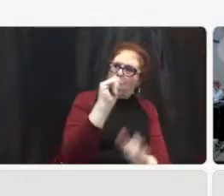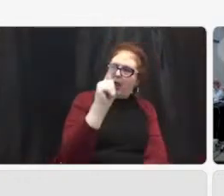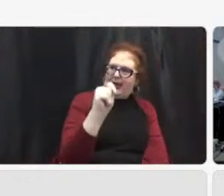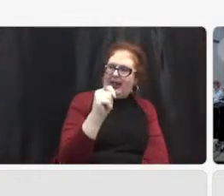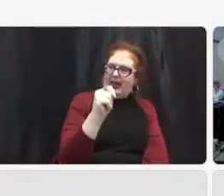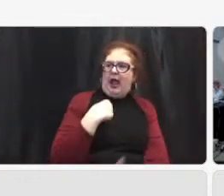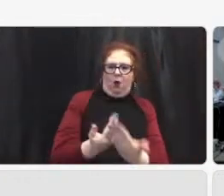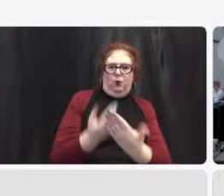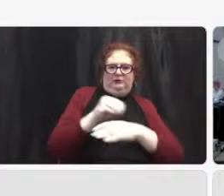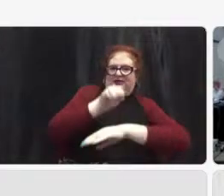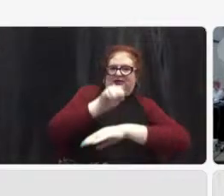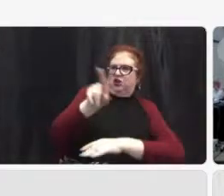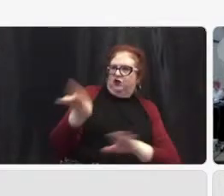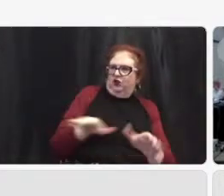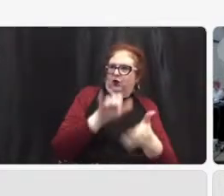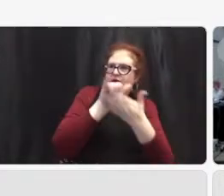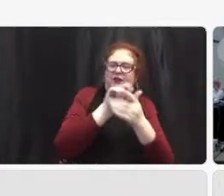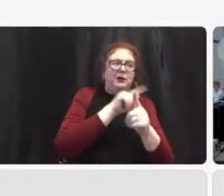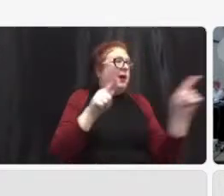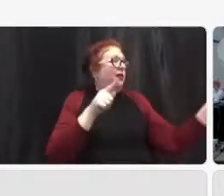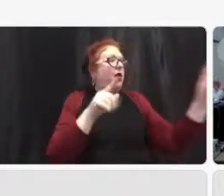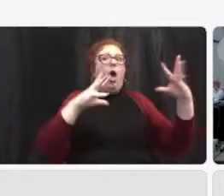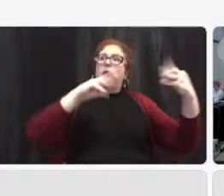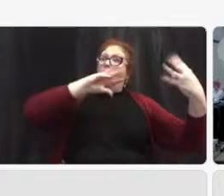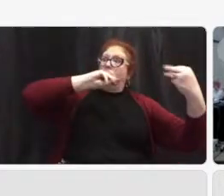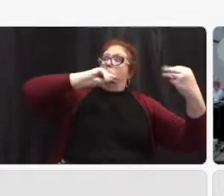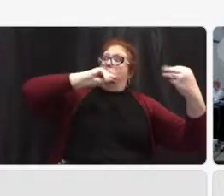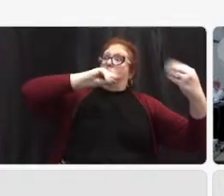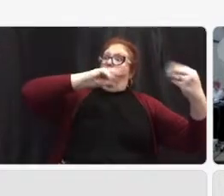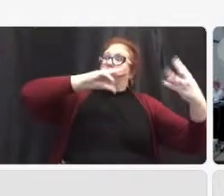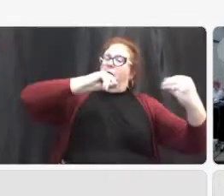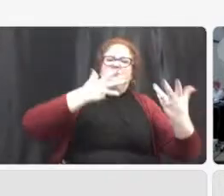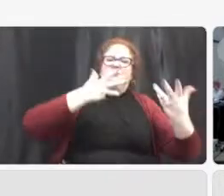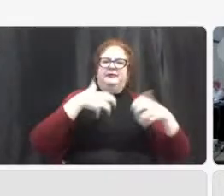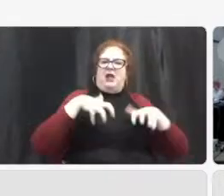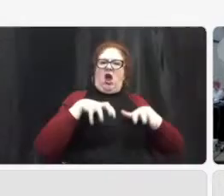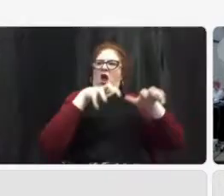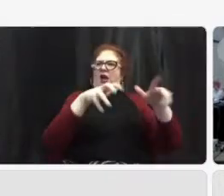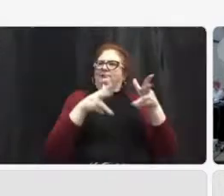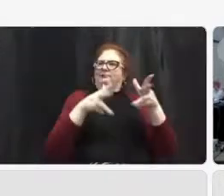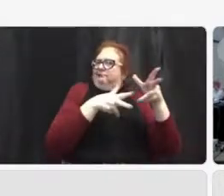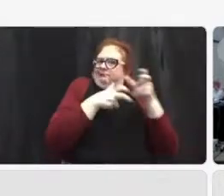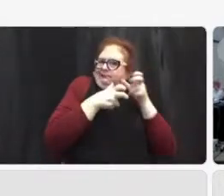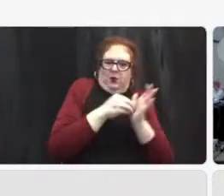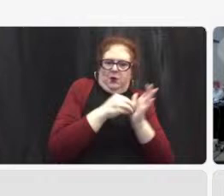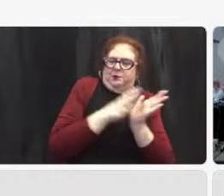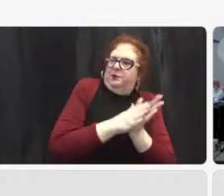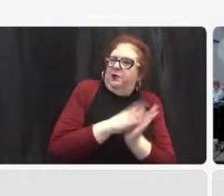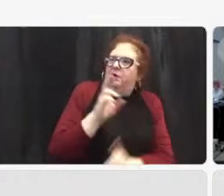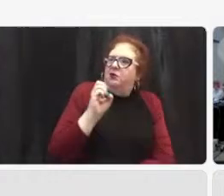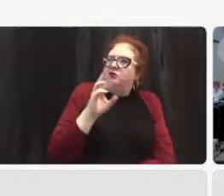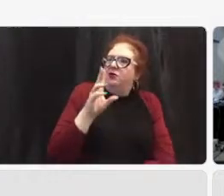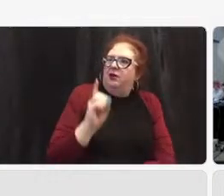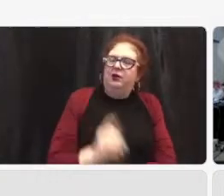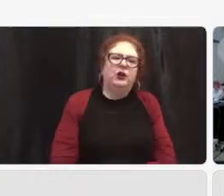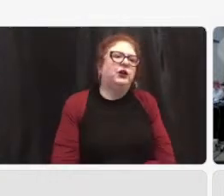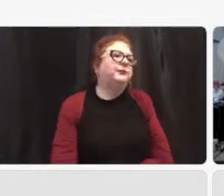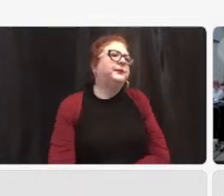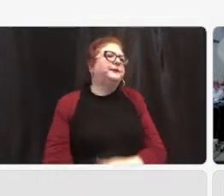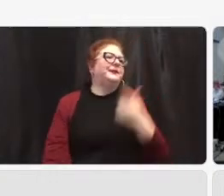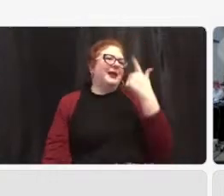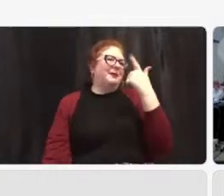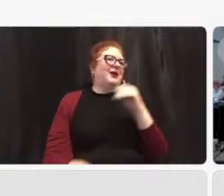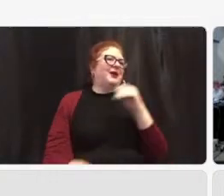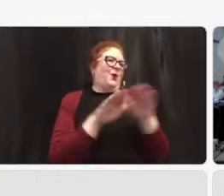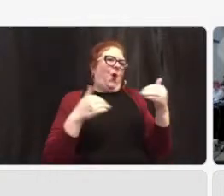so, but that answering in mass back in the audience will not be picked up on record. Well, since we don't have cards, and I want